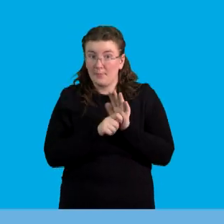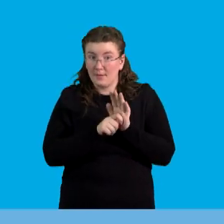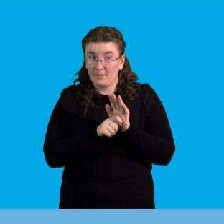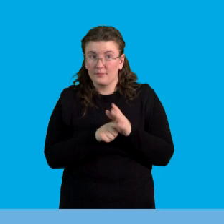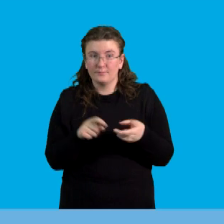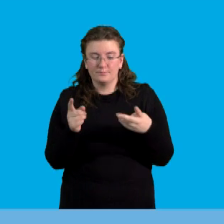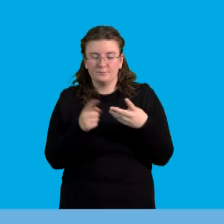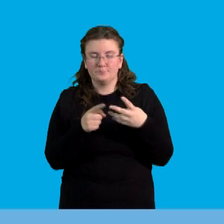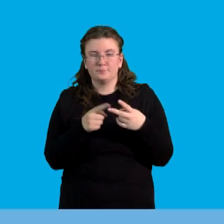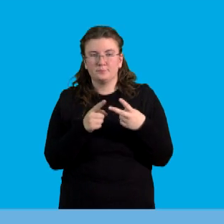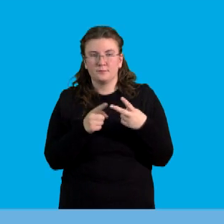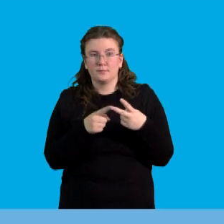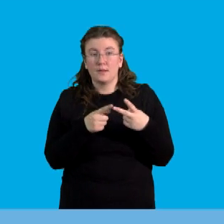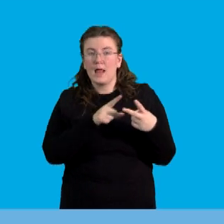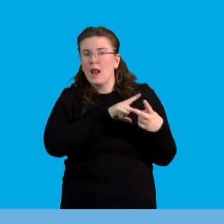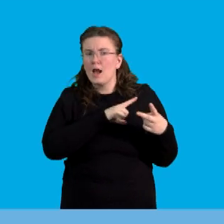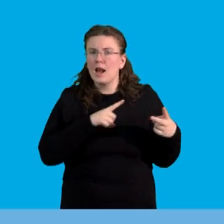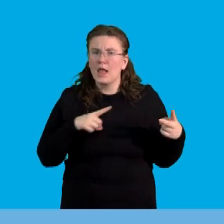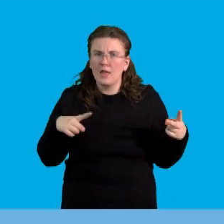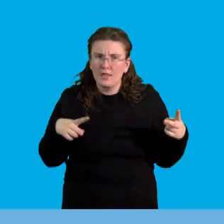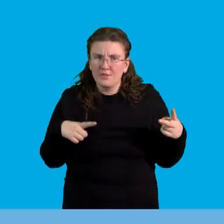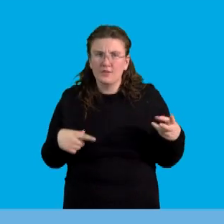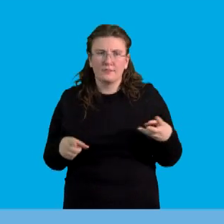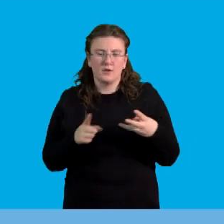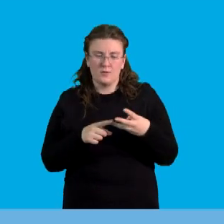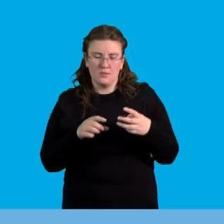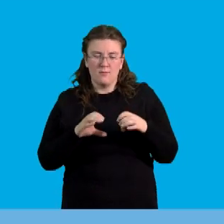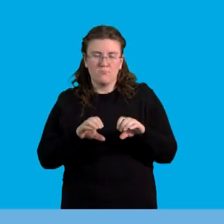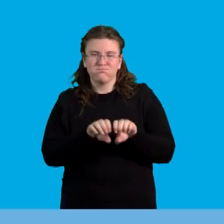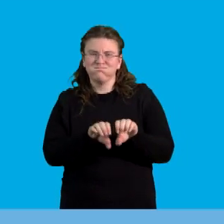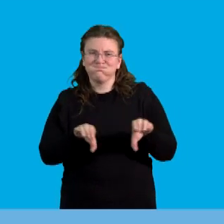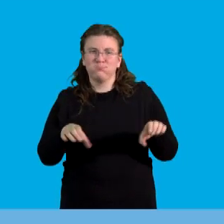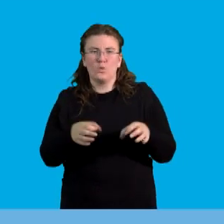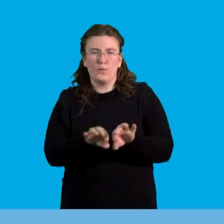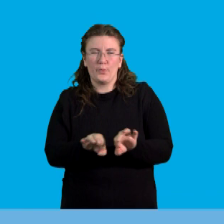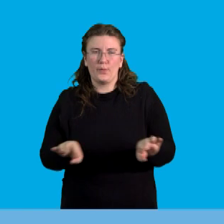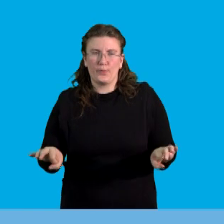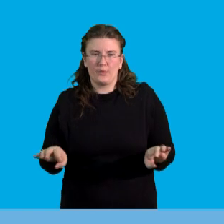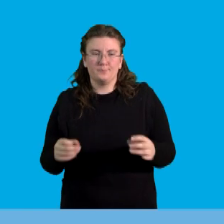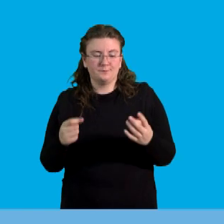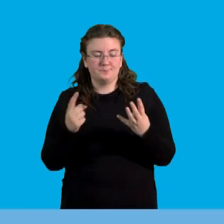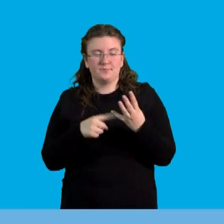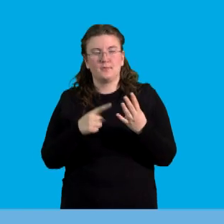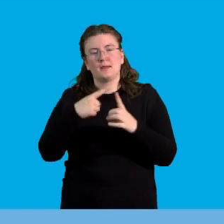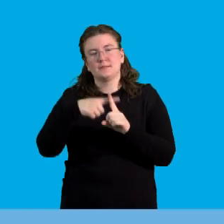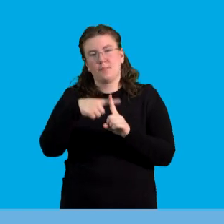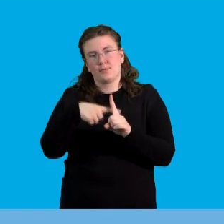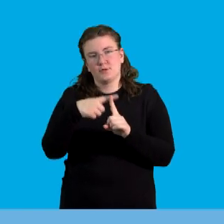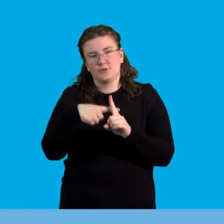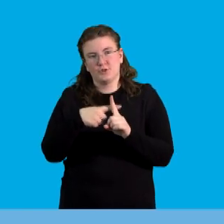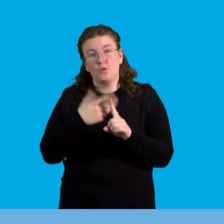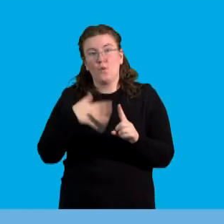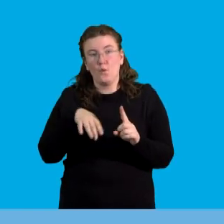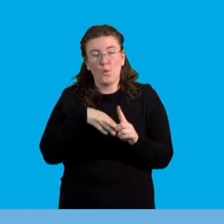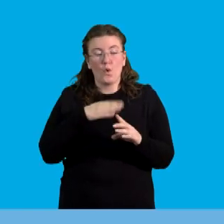resistance. The length of the conductor also affects the resistance. The thickness and the temperature of the conductor also affects